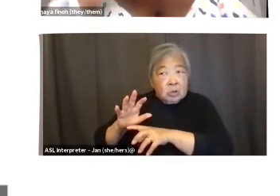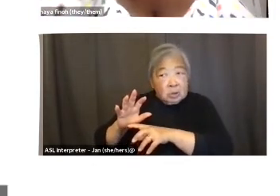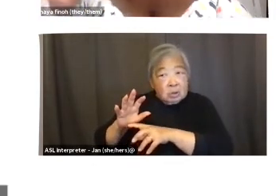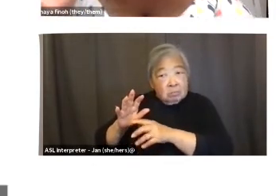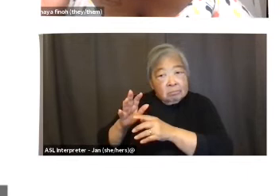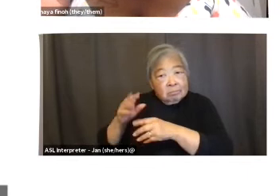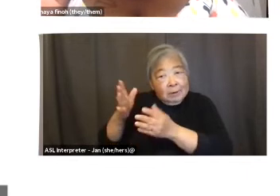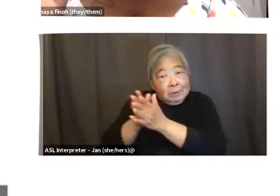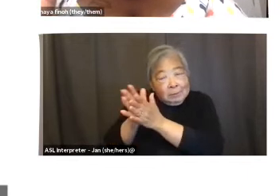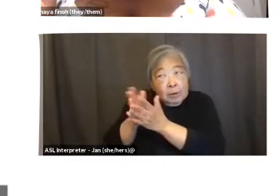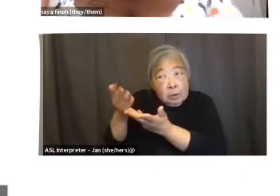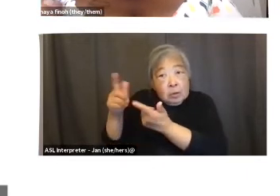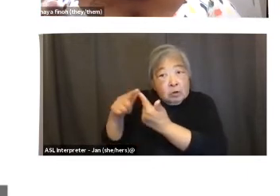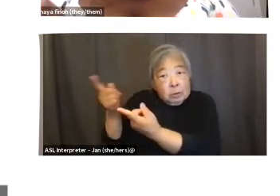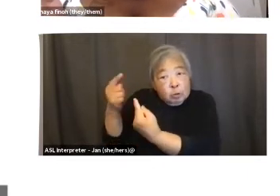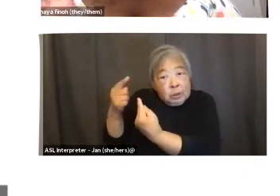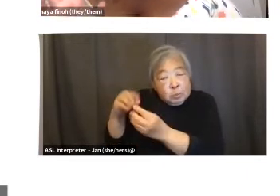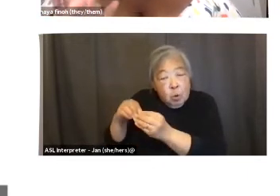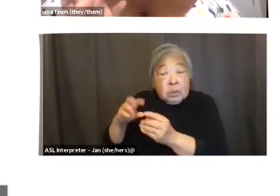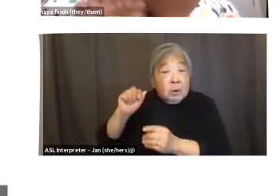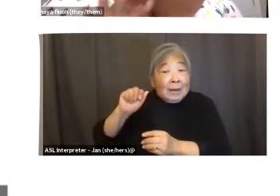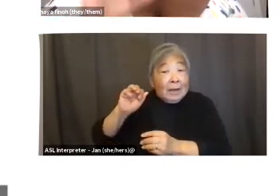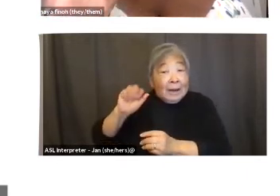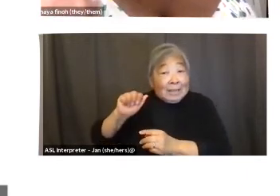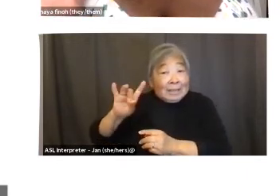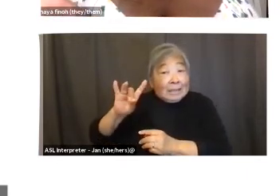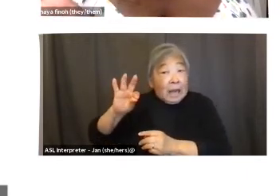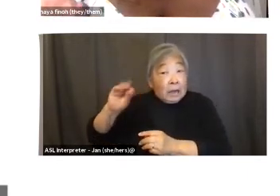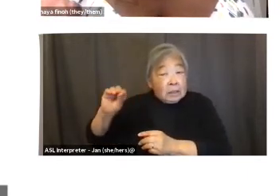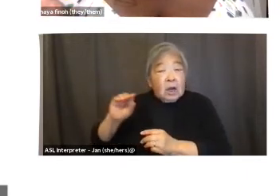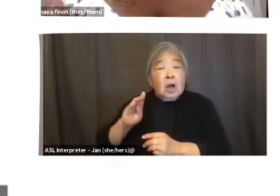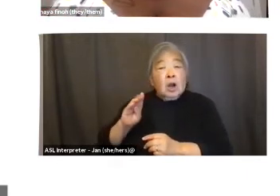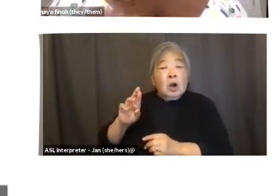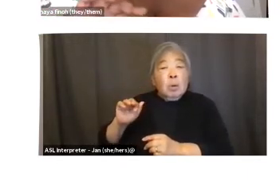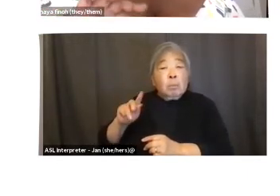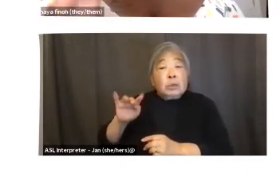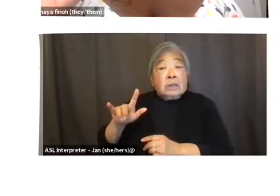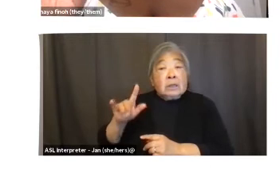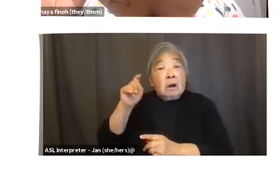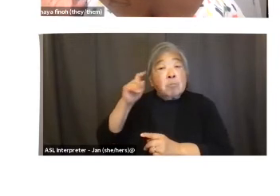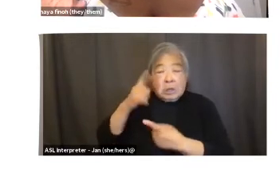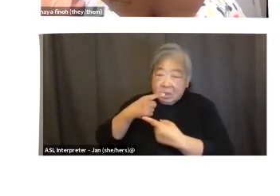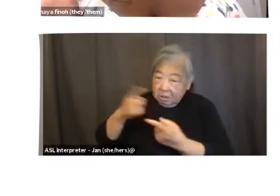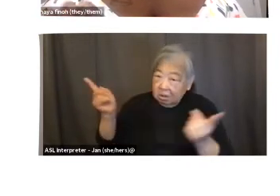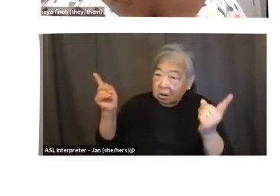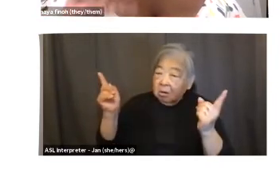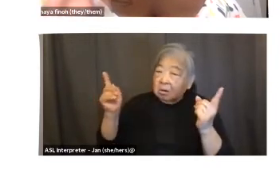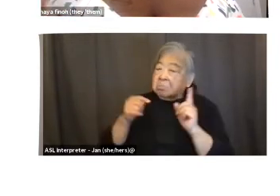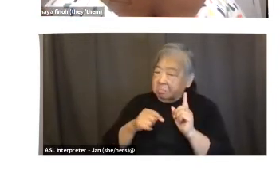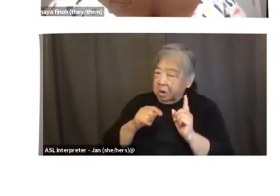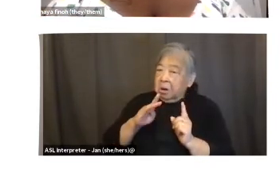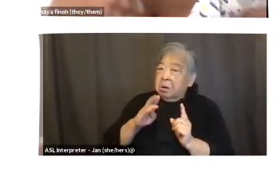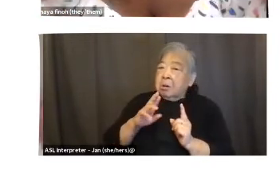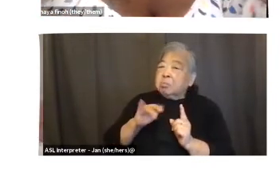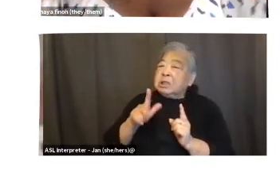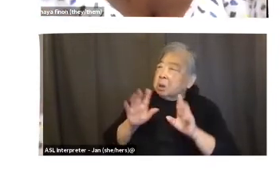So there was a decree issued in 1890 in which the Brazilian government declared that Brazil was